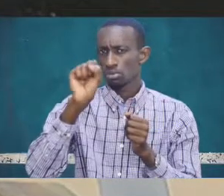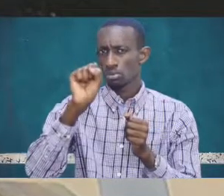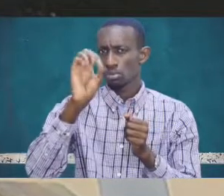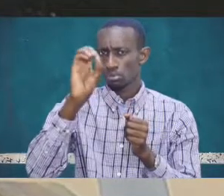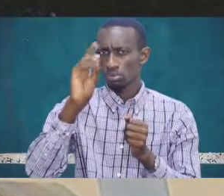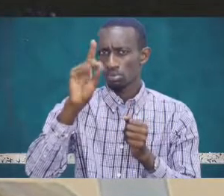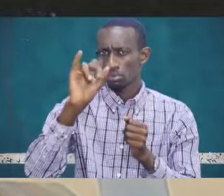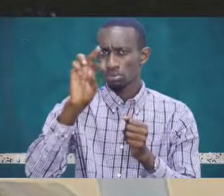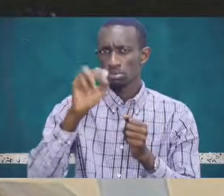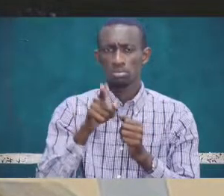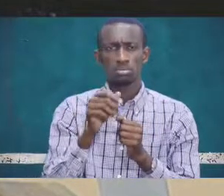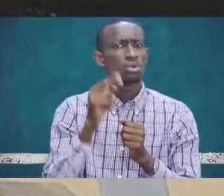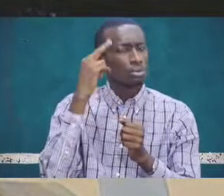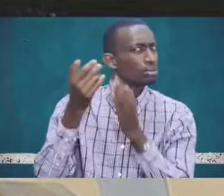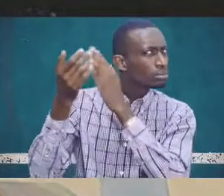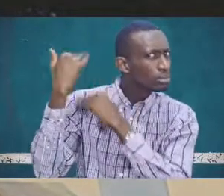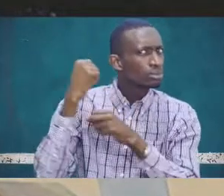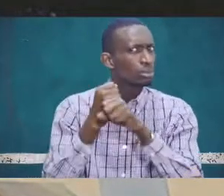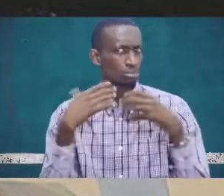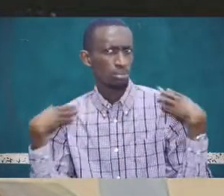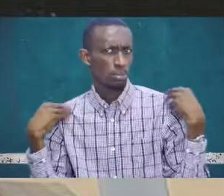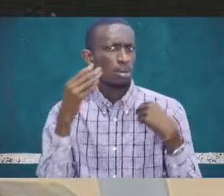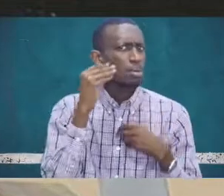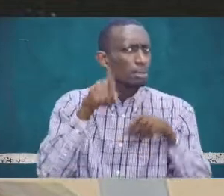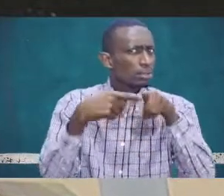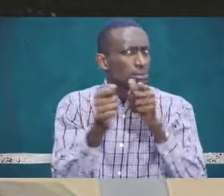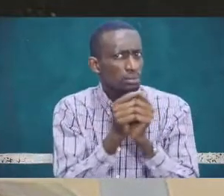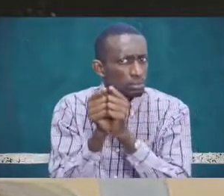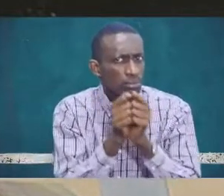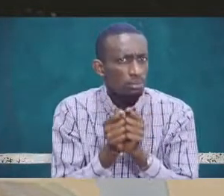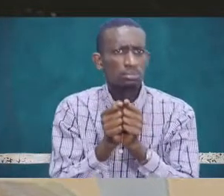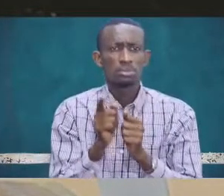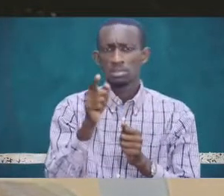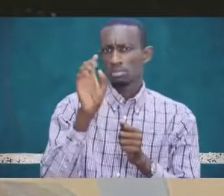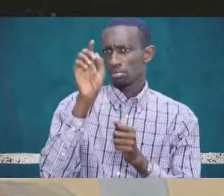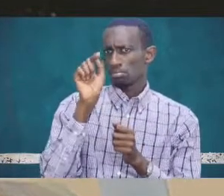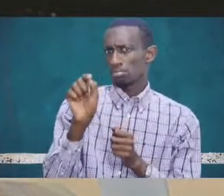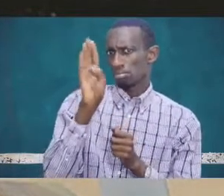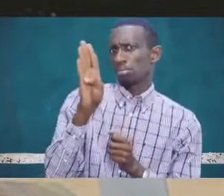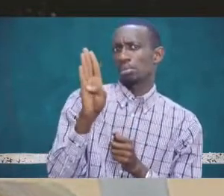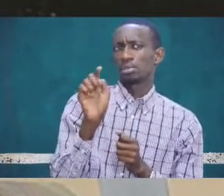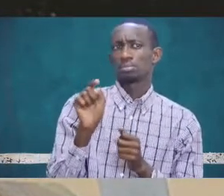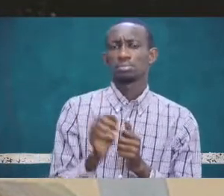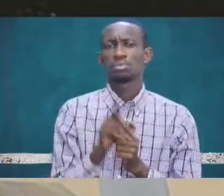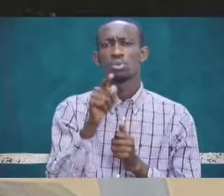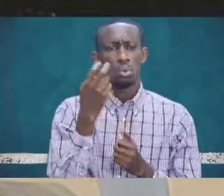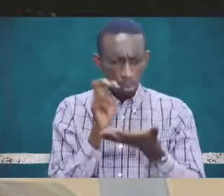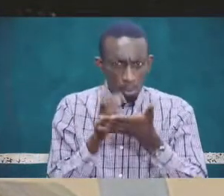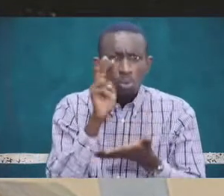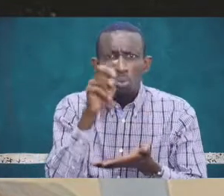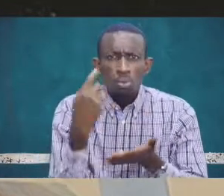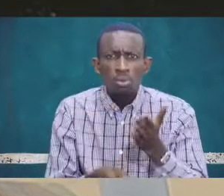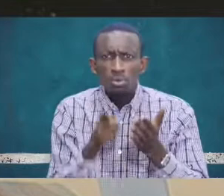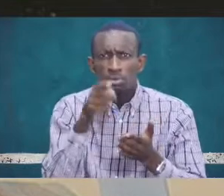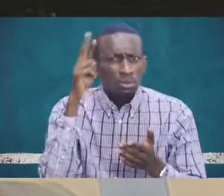you remember the experiment that we did. So this is part B. What would be observed?